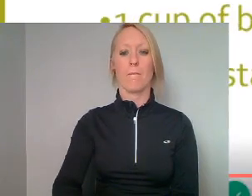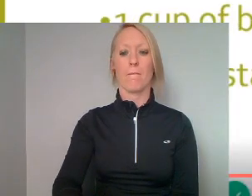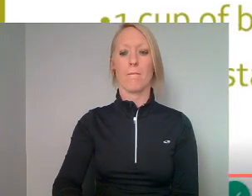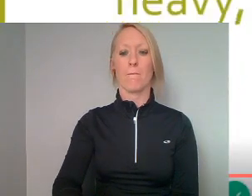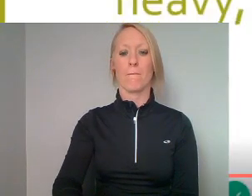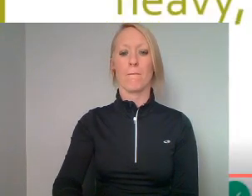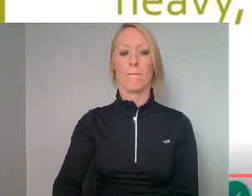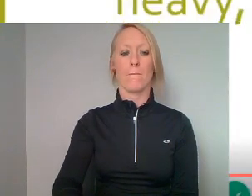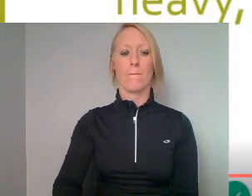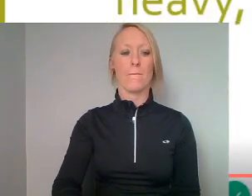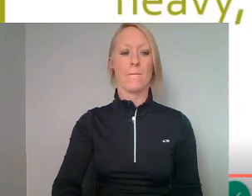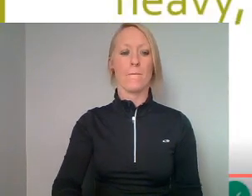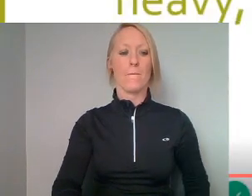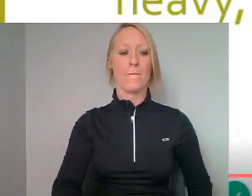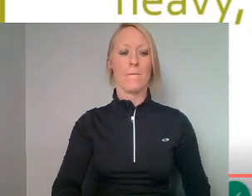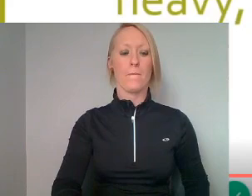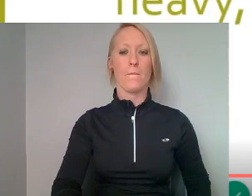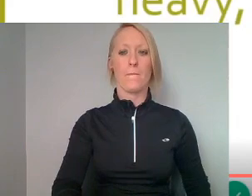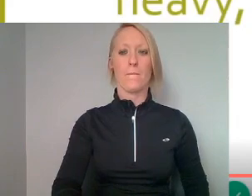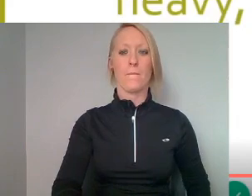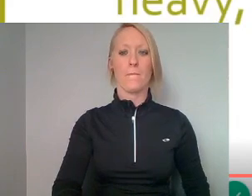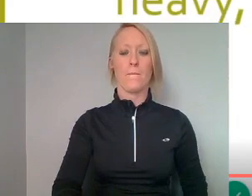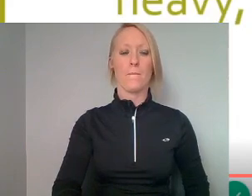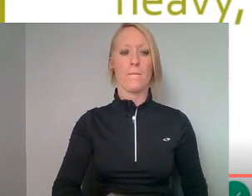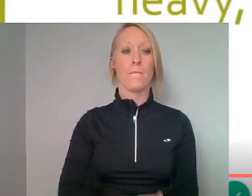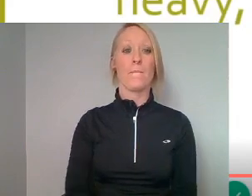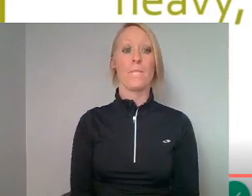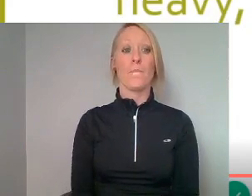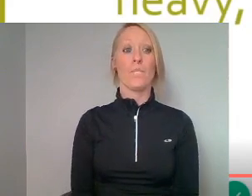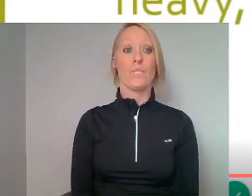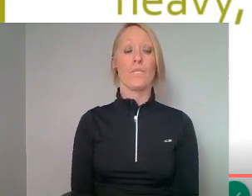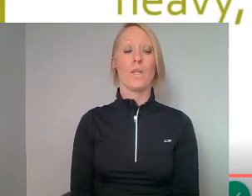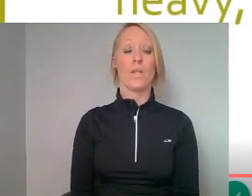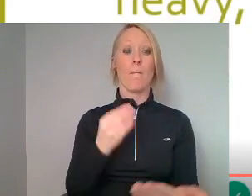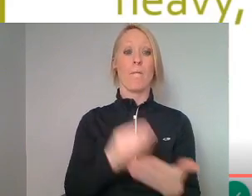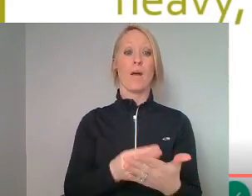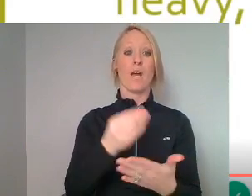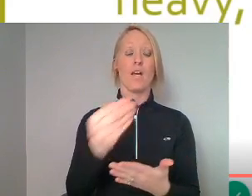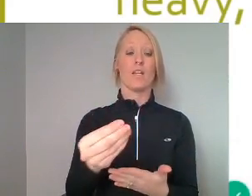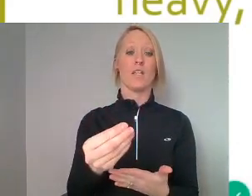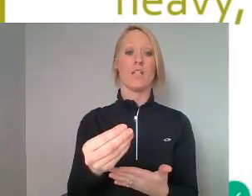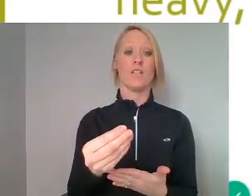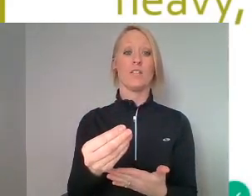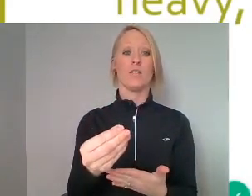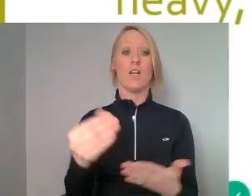All right. Okay, now I couldn't get it to move forward. Here we go. Buying fresh vegetables.